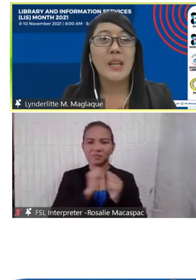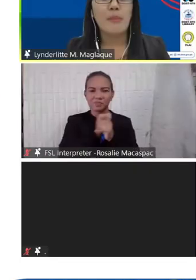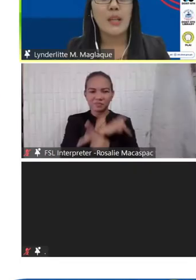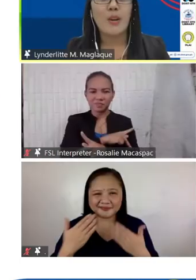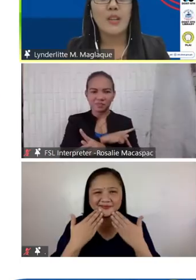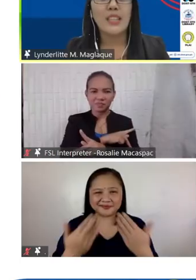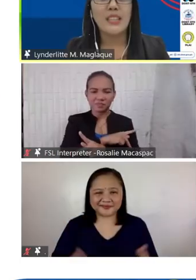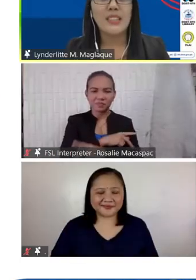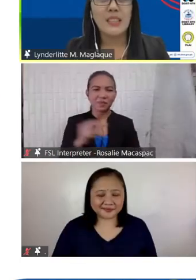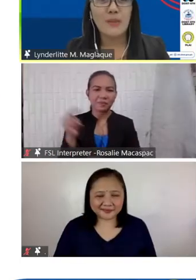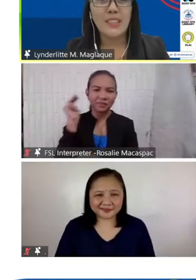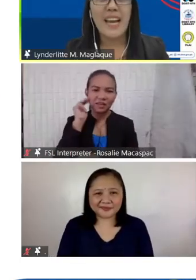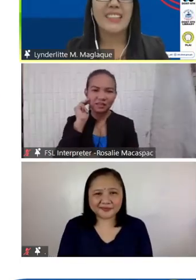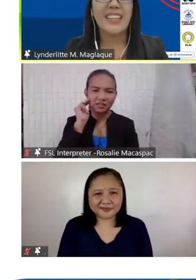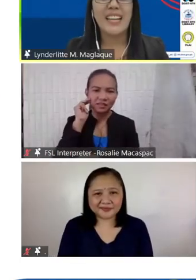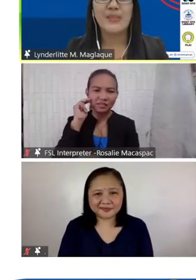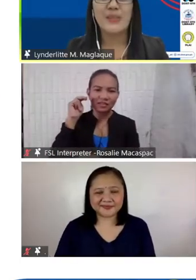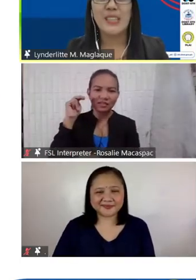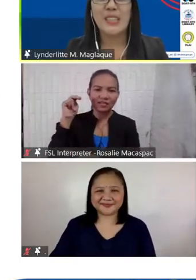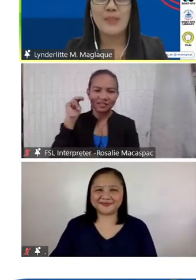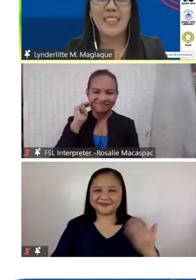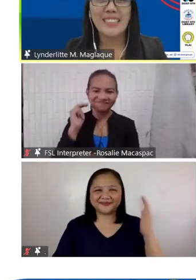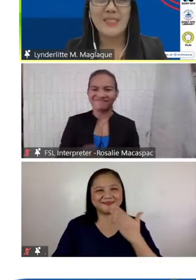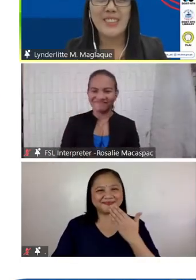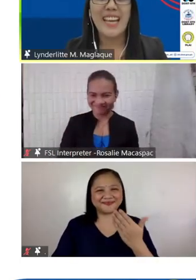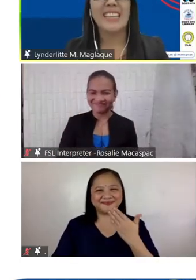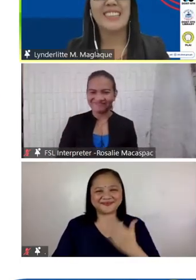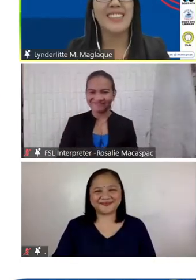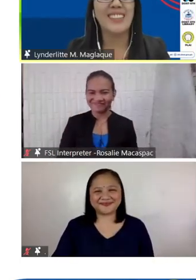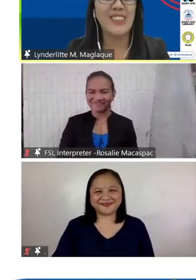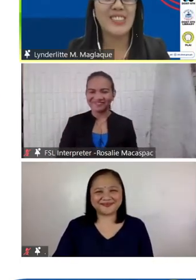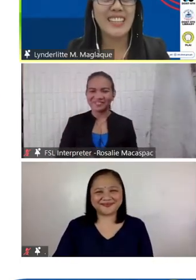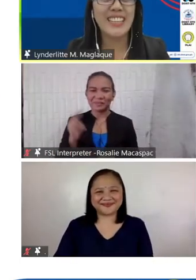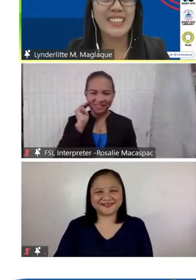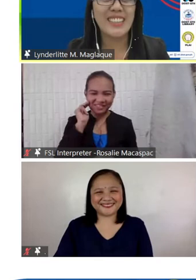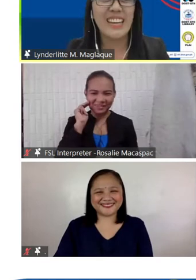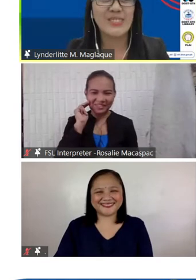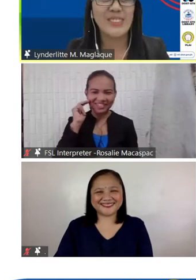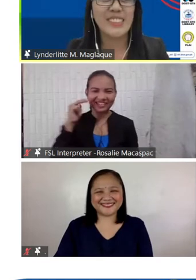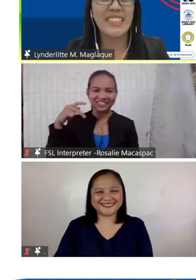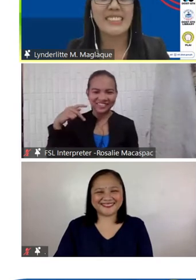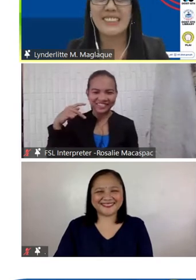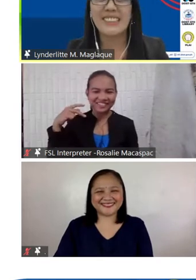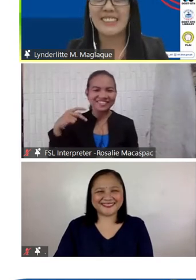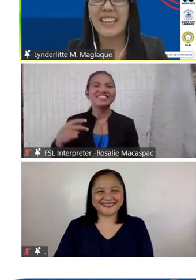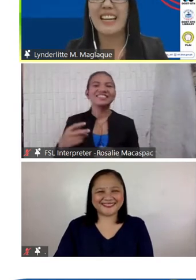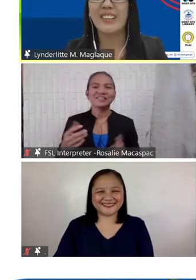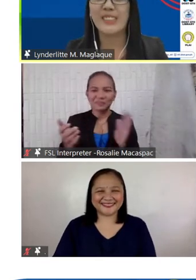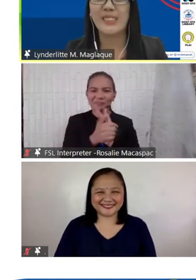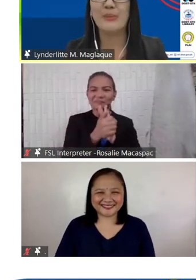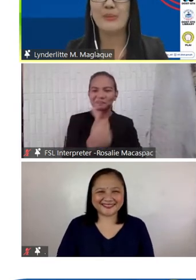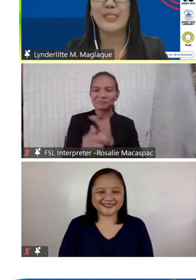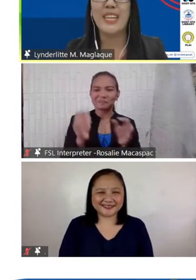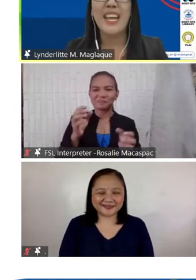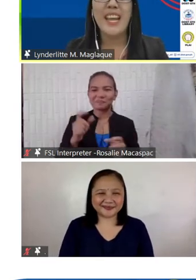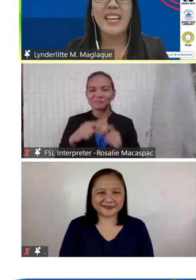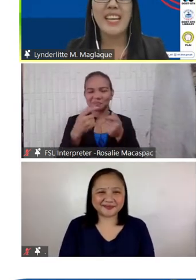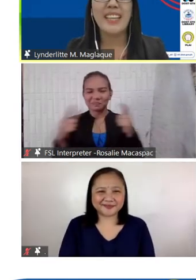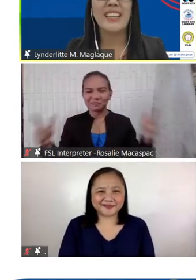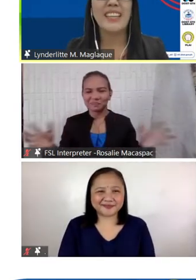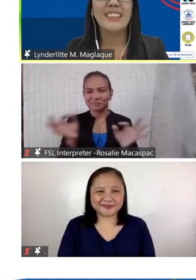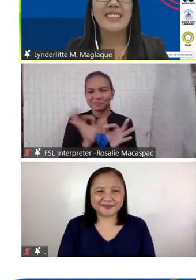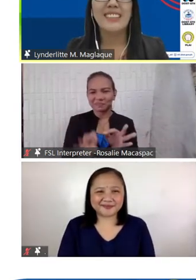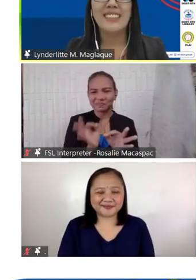Natividad Falconit Natividad. Ayan, si Ma'am Natividad Natividad for sharing her expertise as a sign language interpreter.